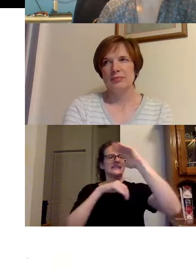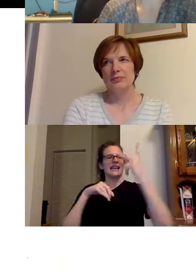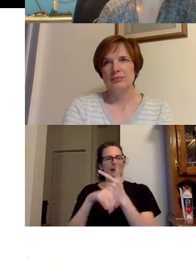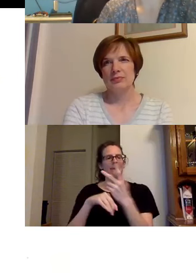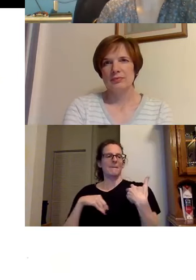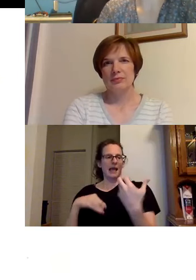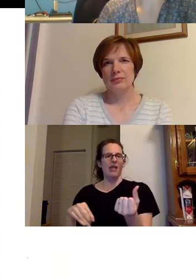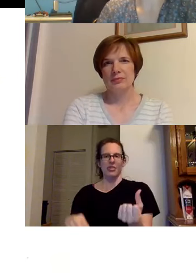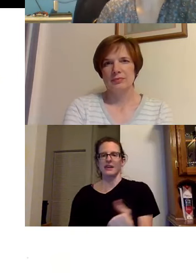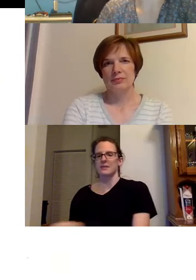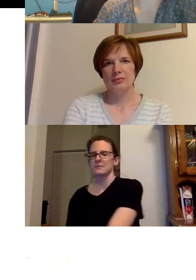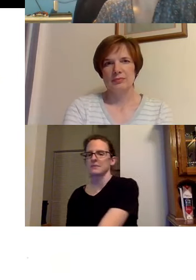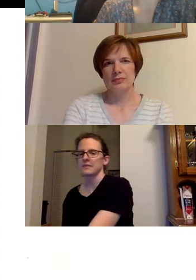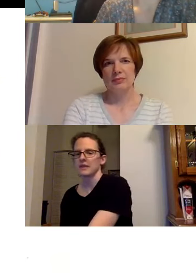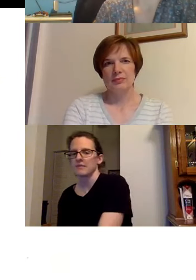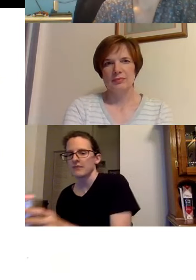So,